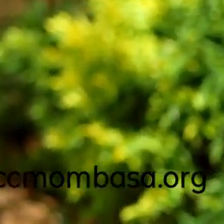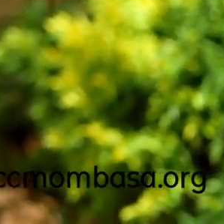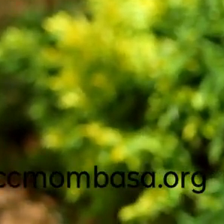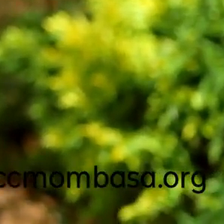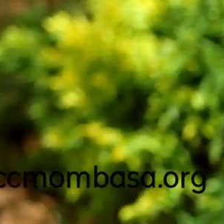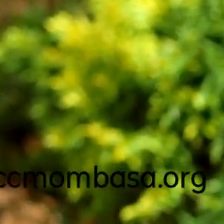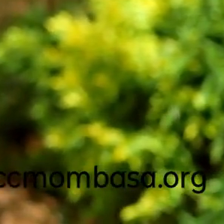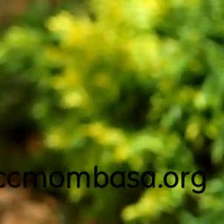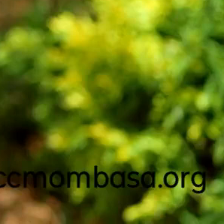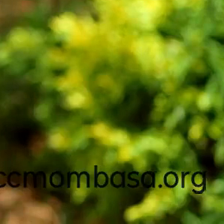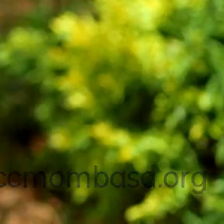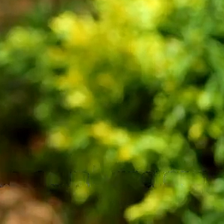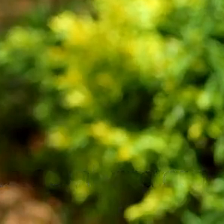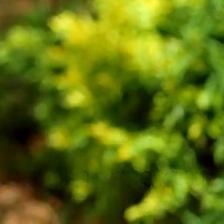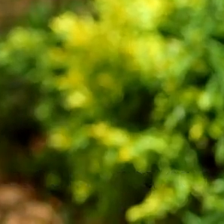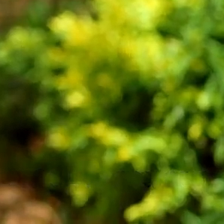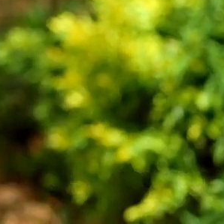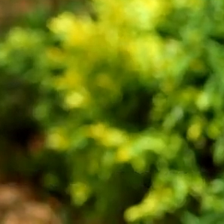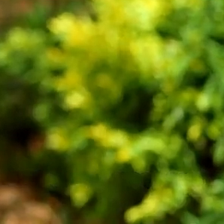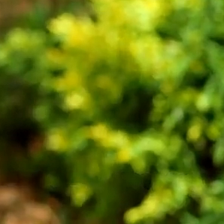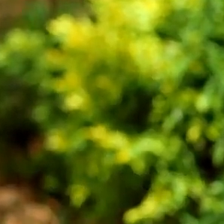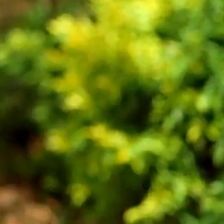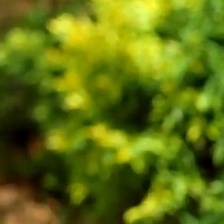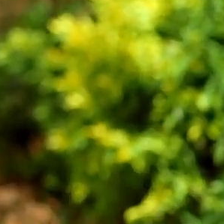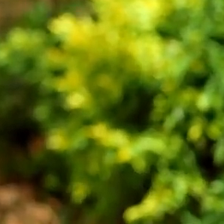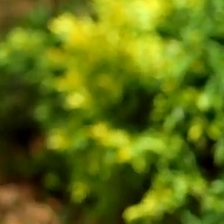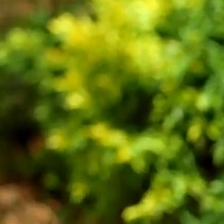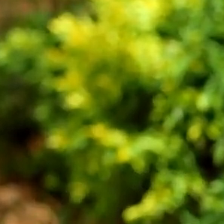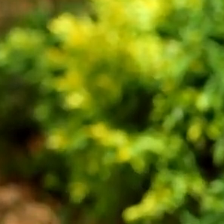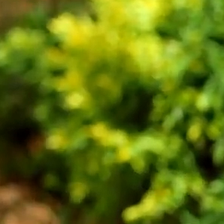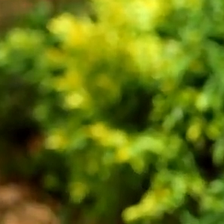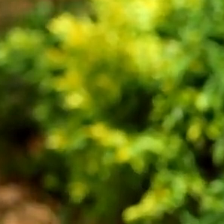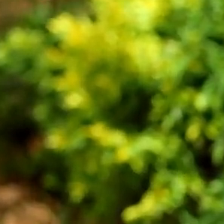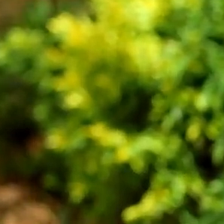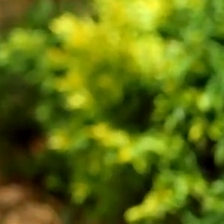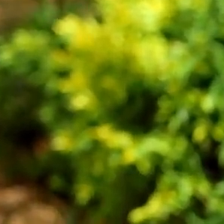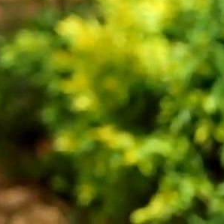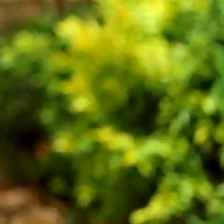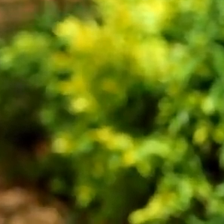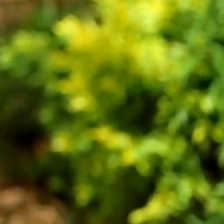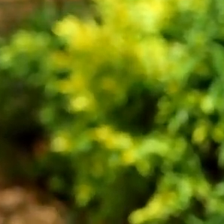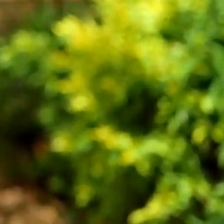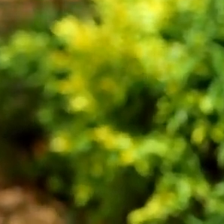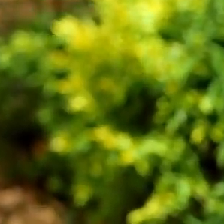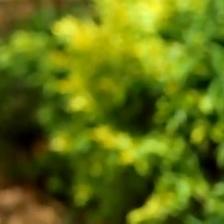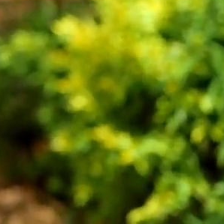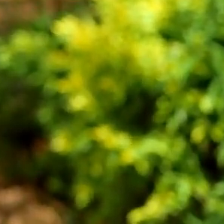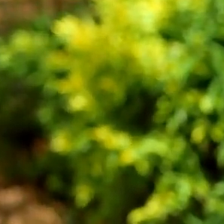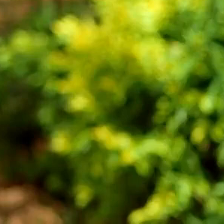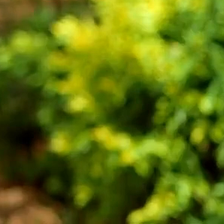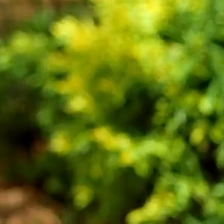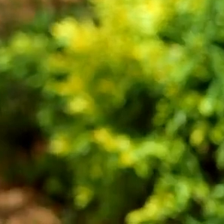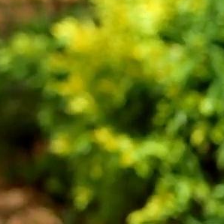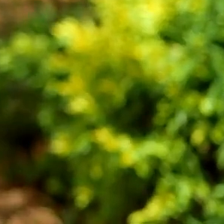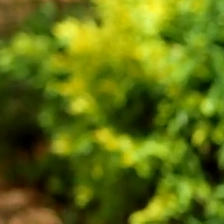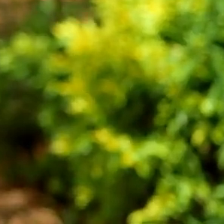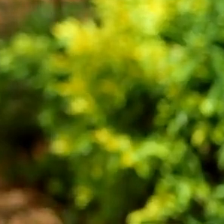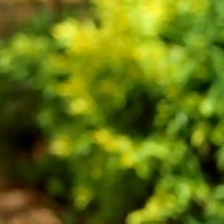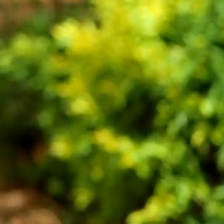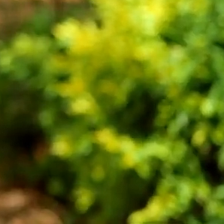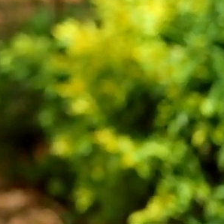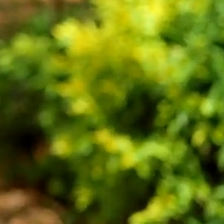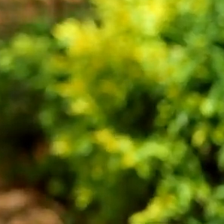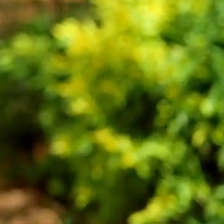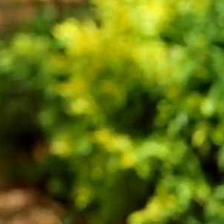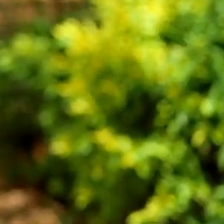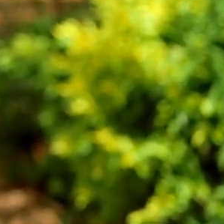tired. It's the end of the day. No, no. Jesus is compassionate about you. And so if you have a need today, I